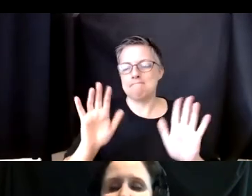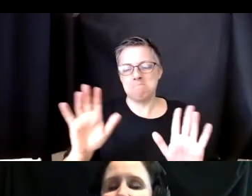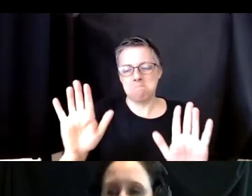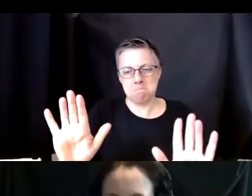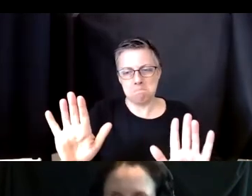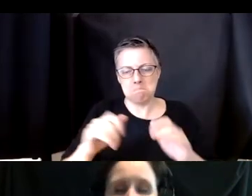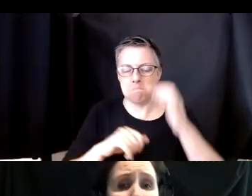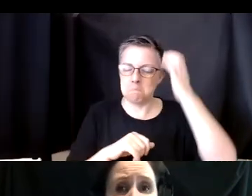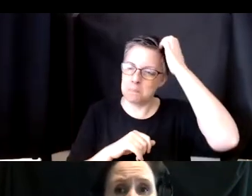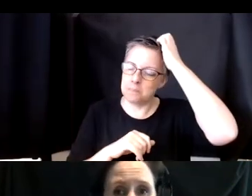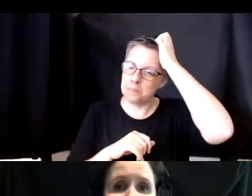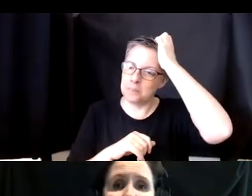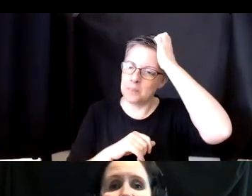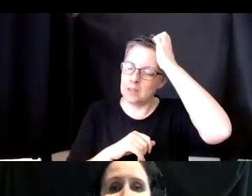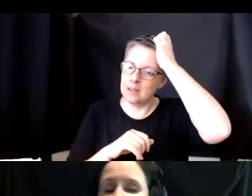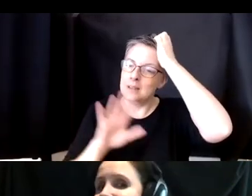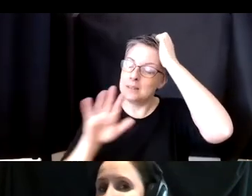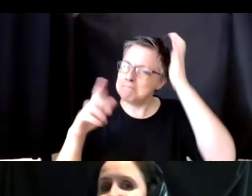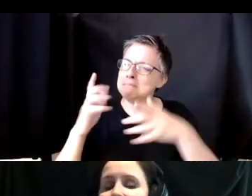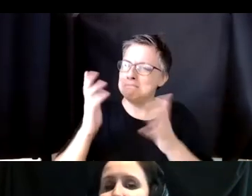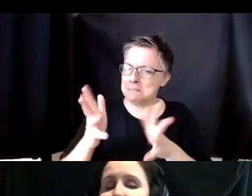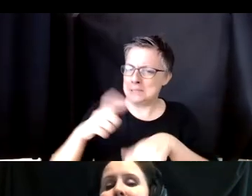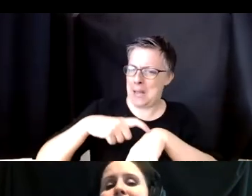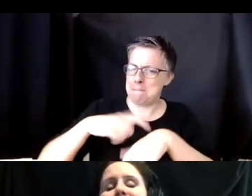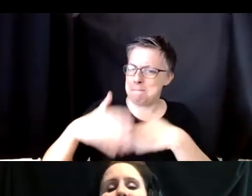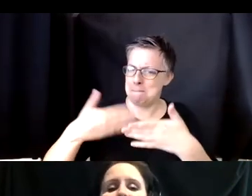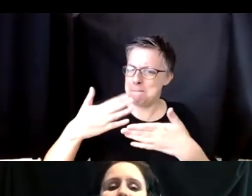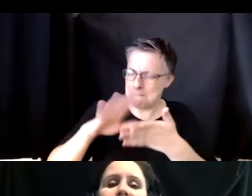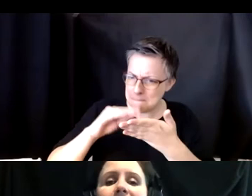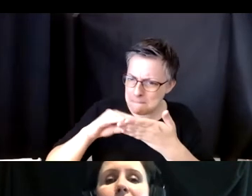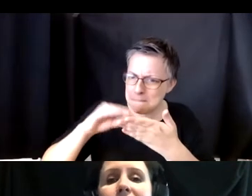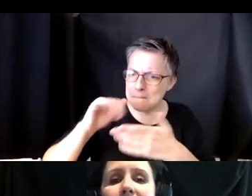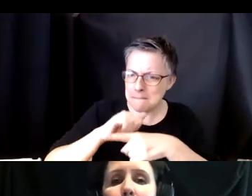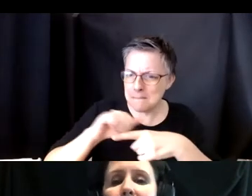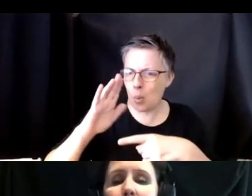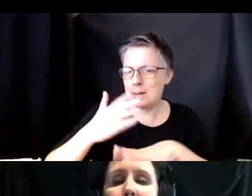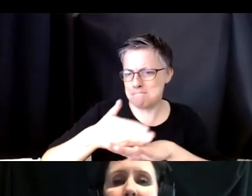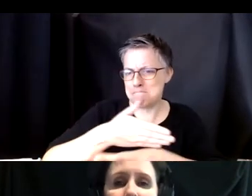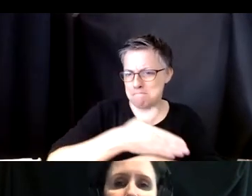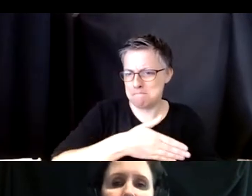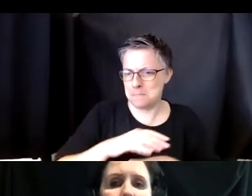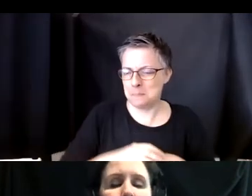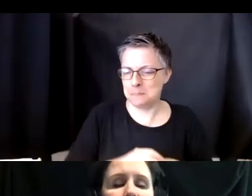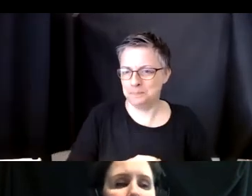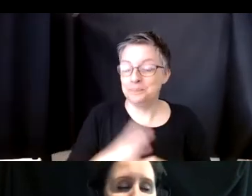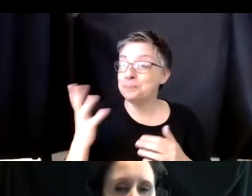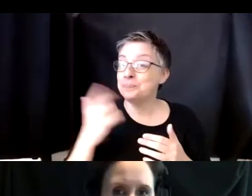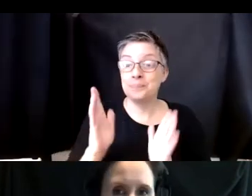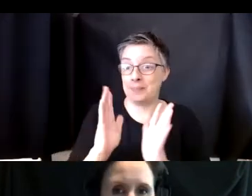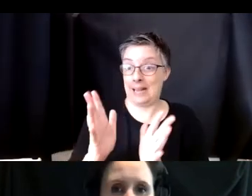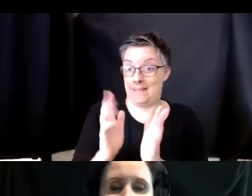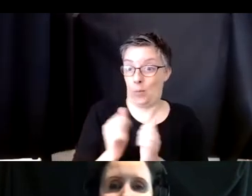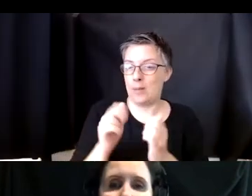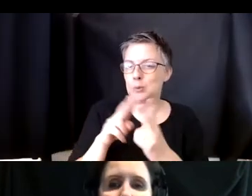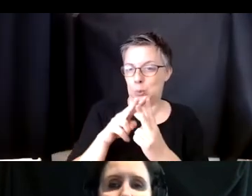place. But give it time, it gets easier, I promise. So this is what I want to leave you with, a couple of